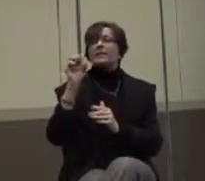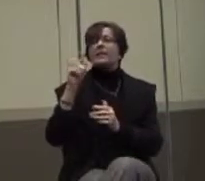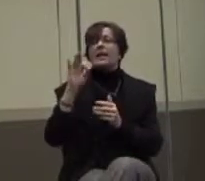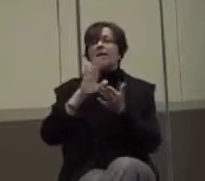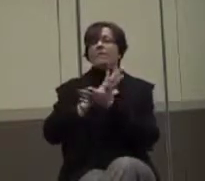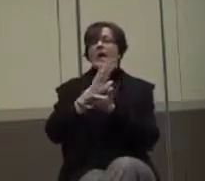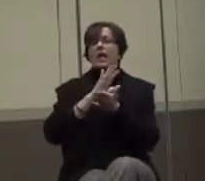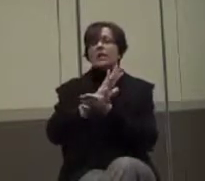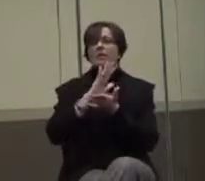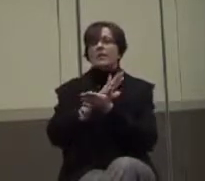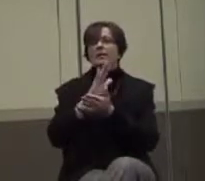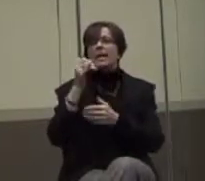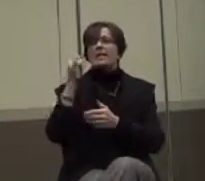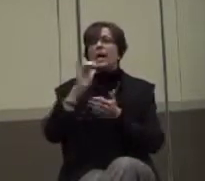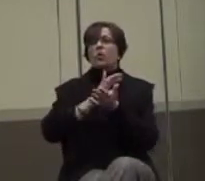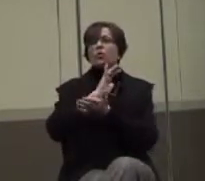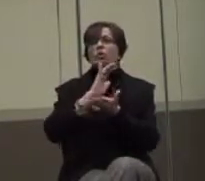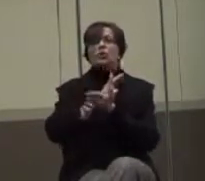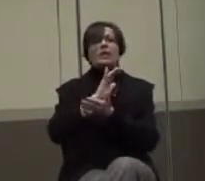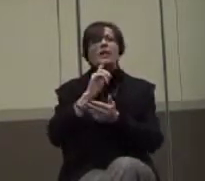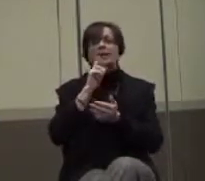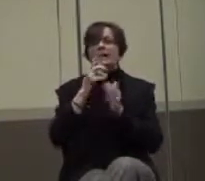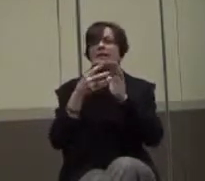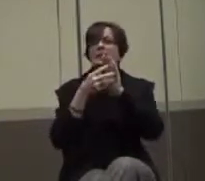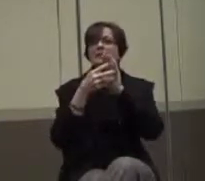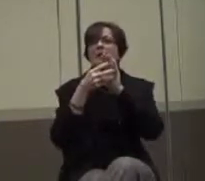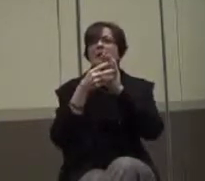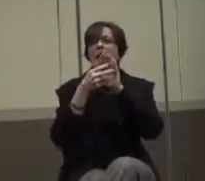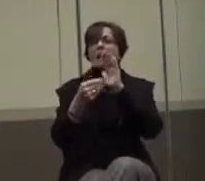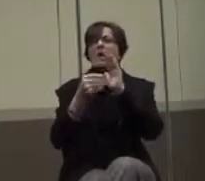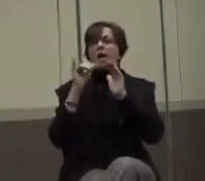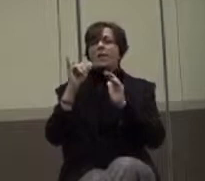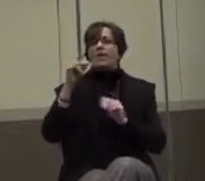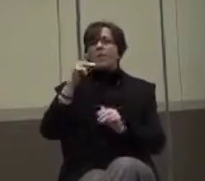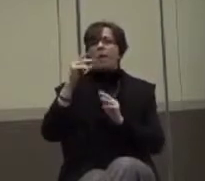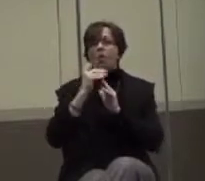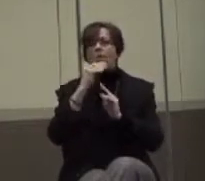sheet is actually a copy of the PowerPoint we're going to play with, so you can look at that.